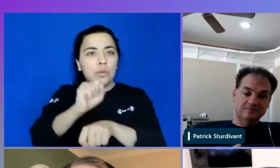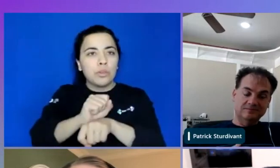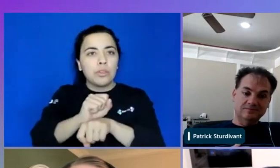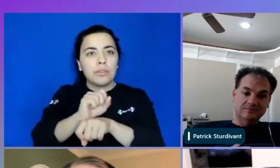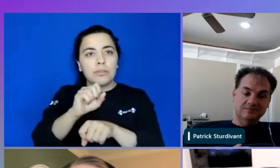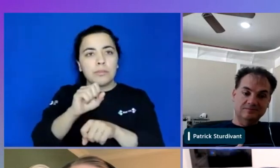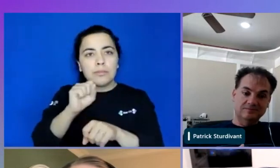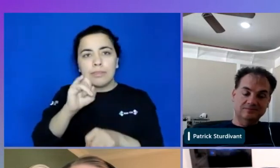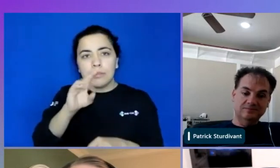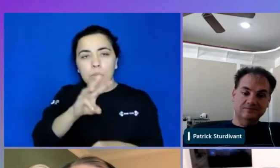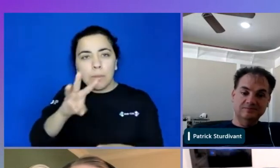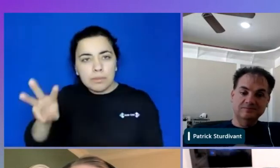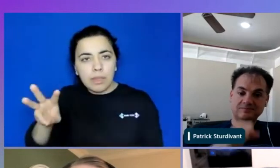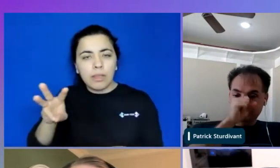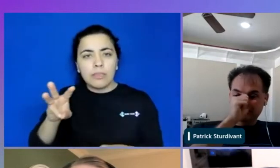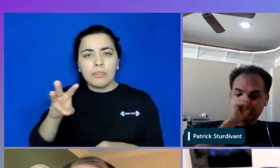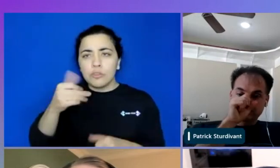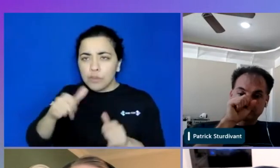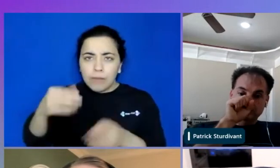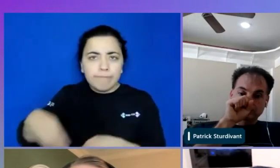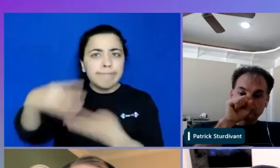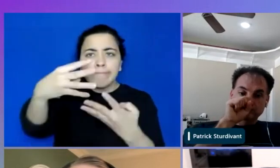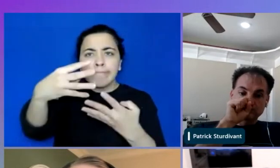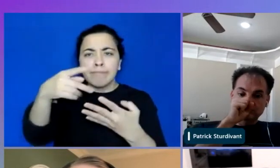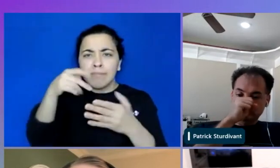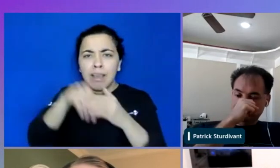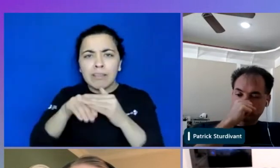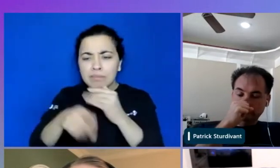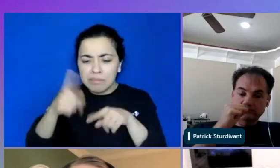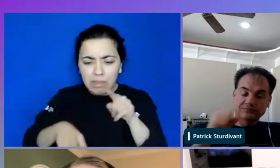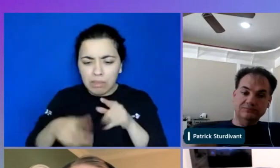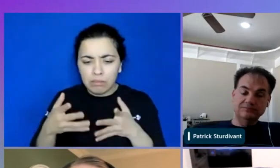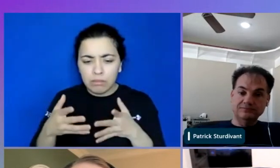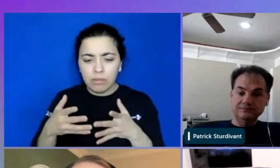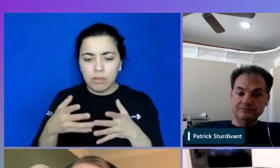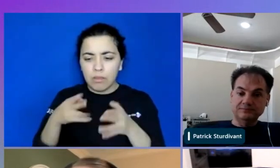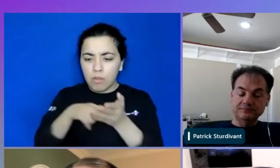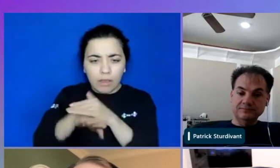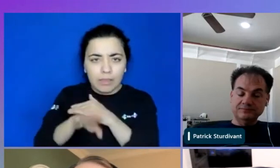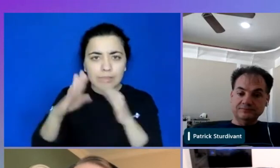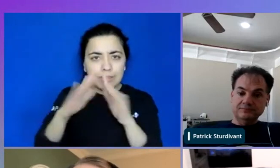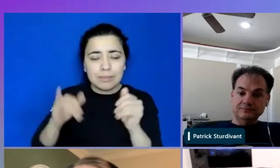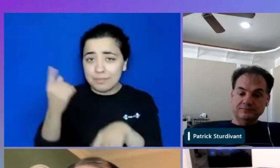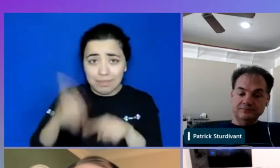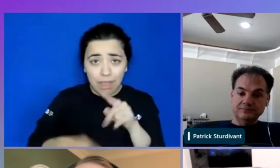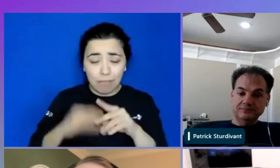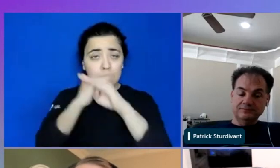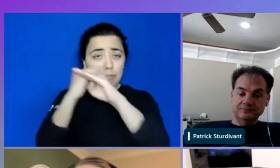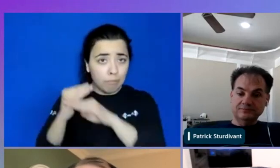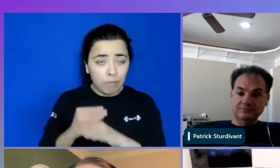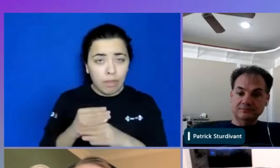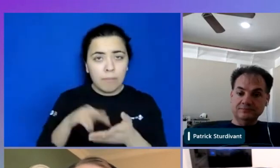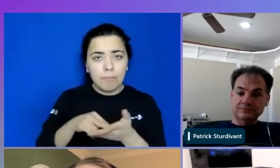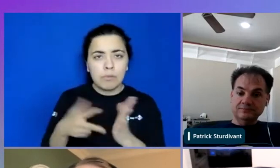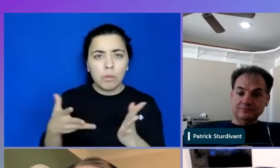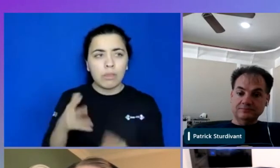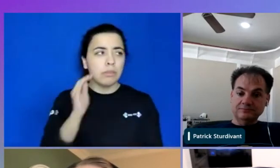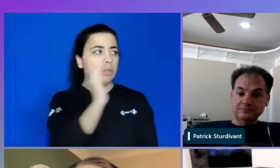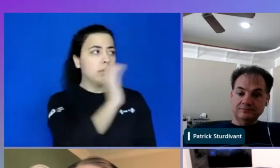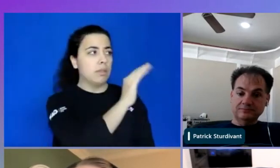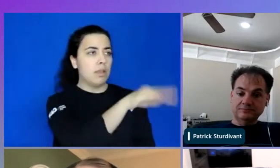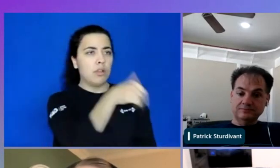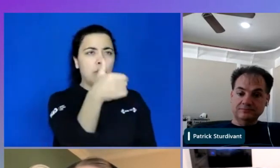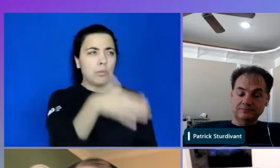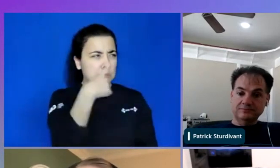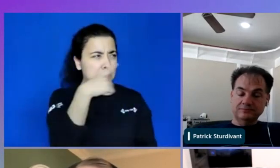screen is inaccessible. That means they can't independently log into the system. They're going to have someone else help them, you know,